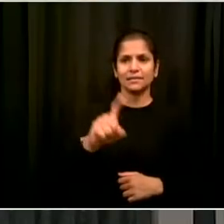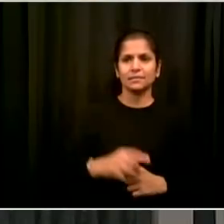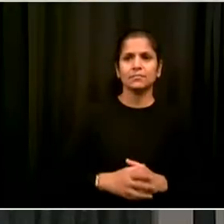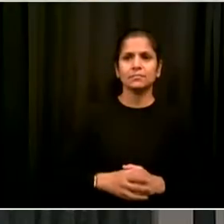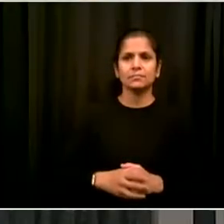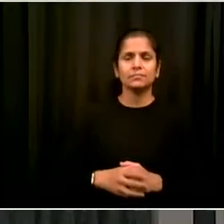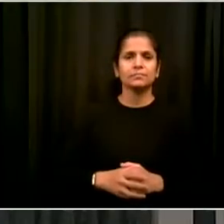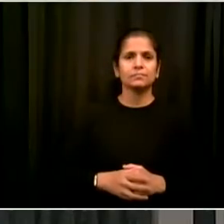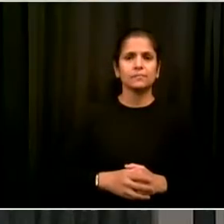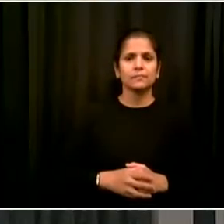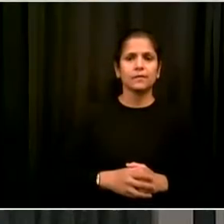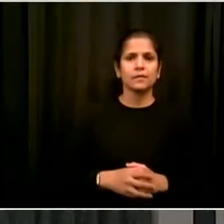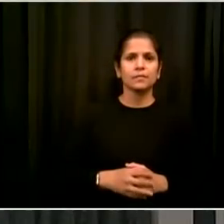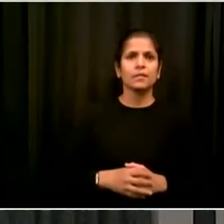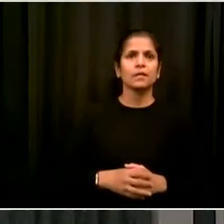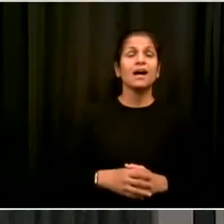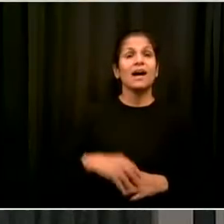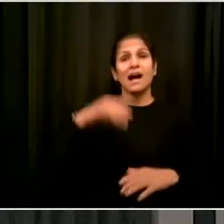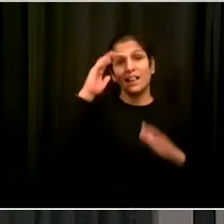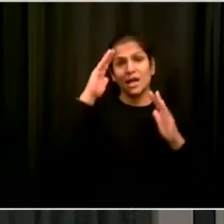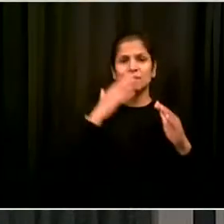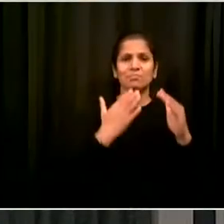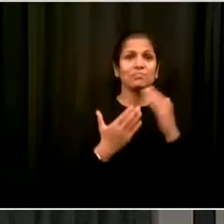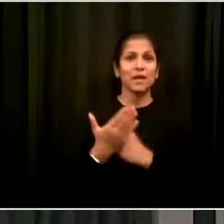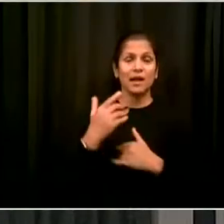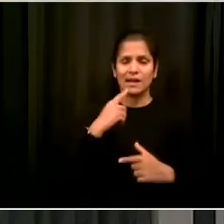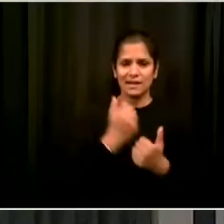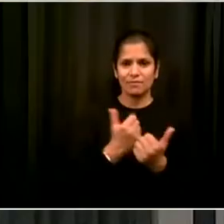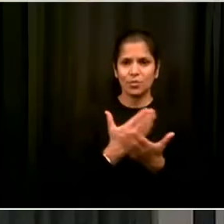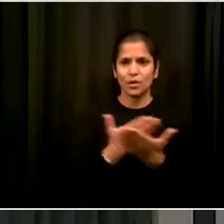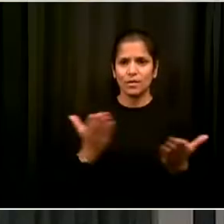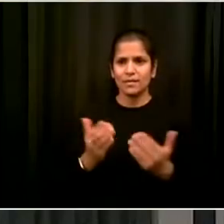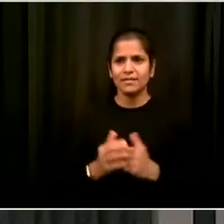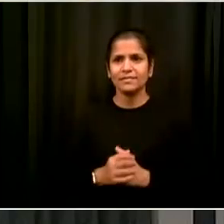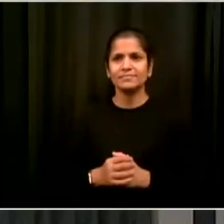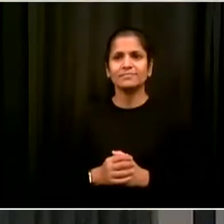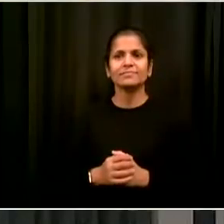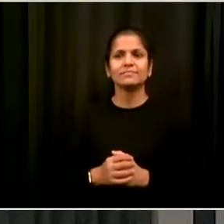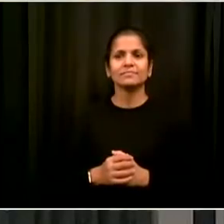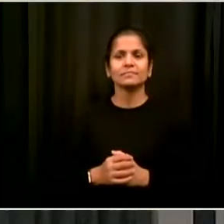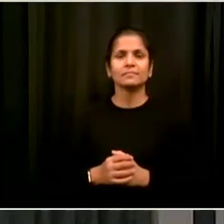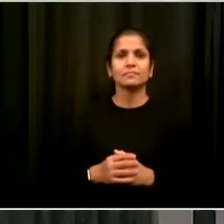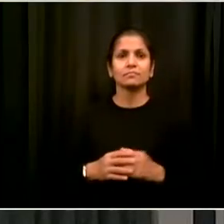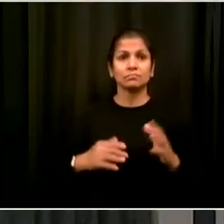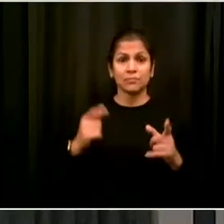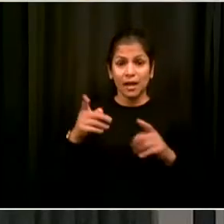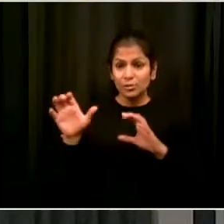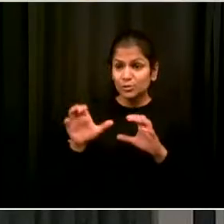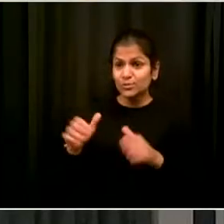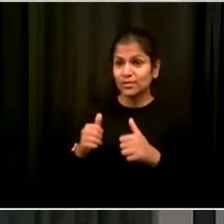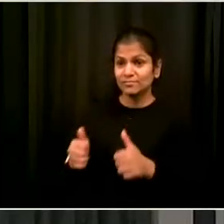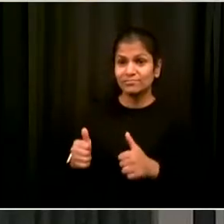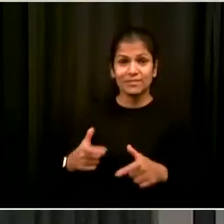Hi, good morning, everyone. Hey, Nolan, how you doing? I'm all right. How are you doing, Mr. Mayor? Good, thanks.